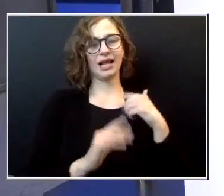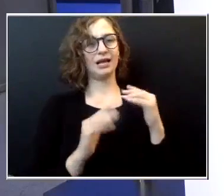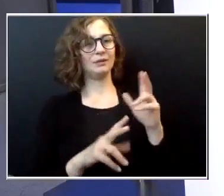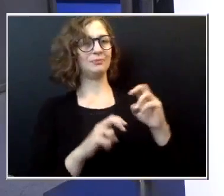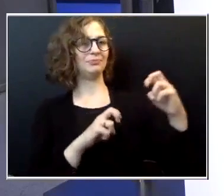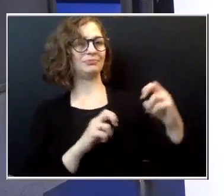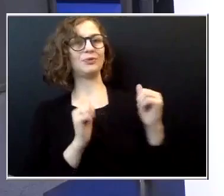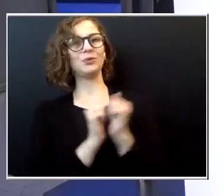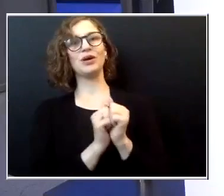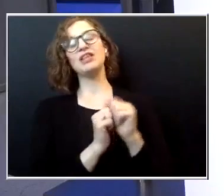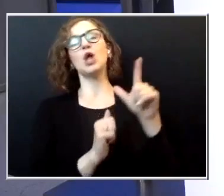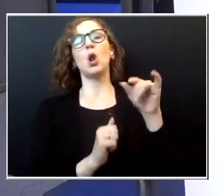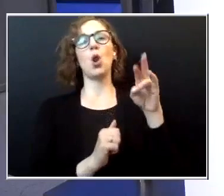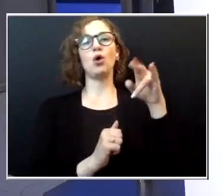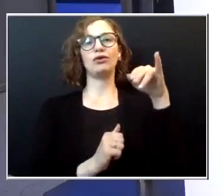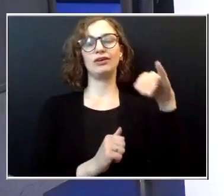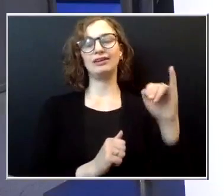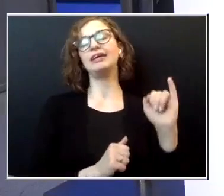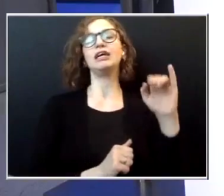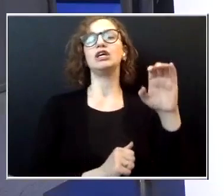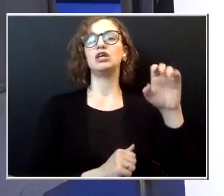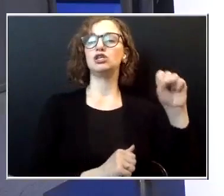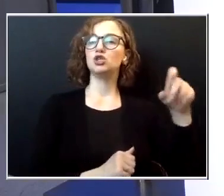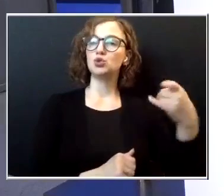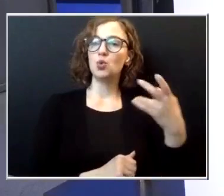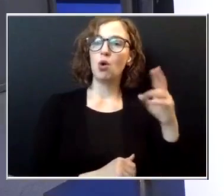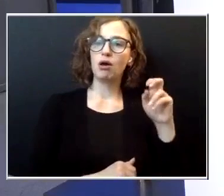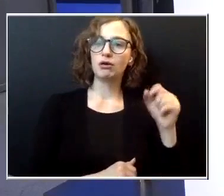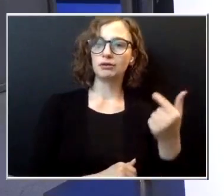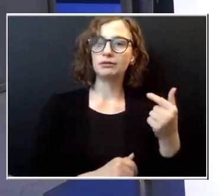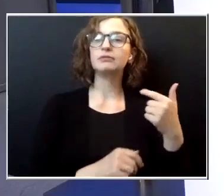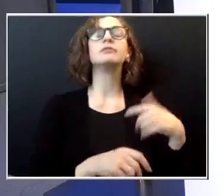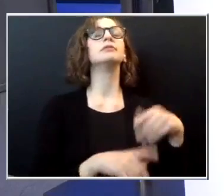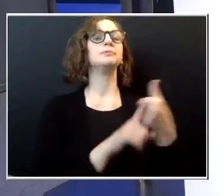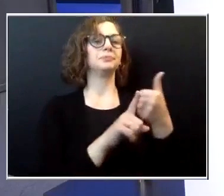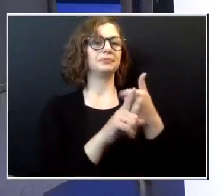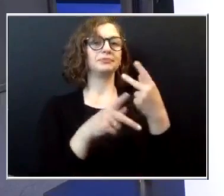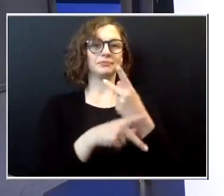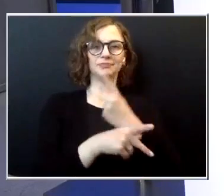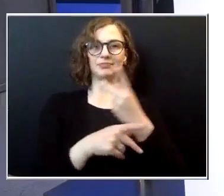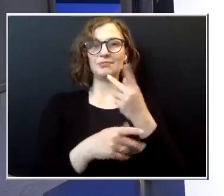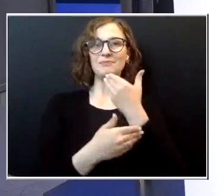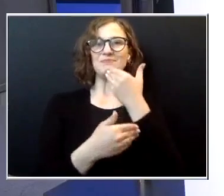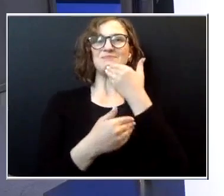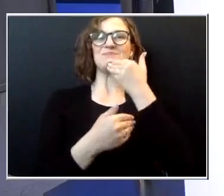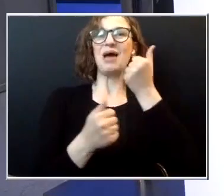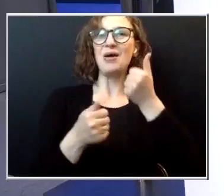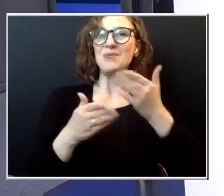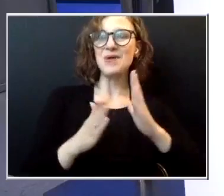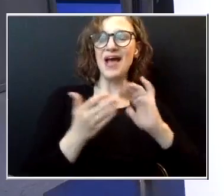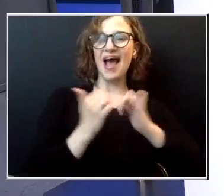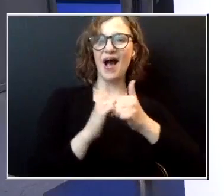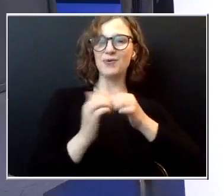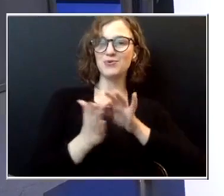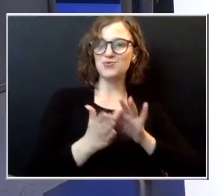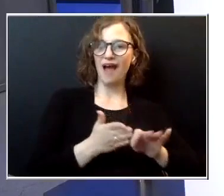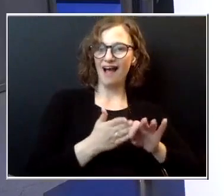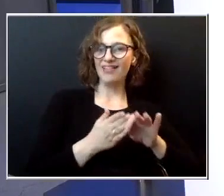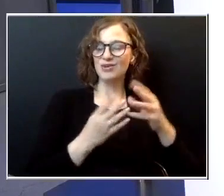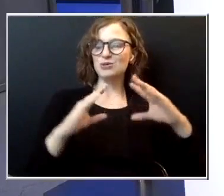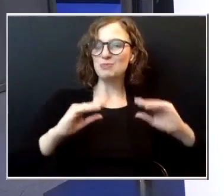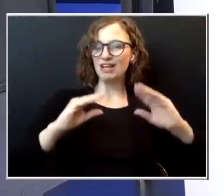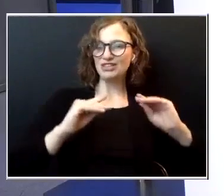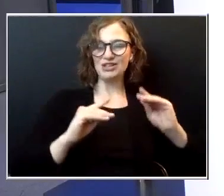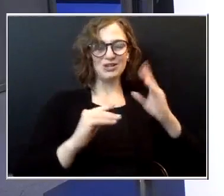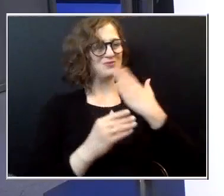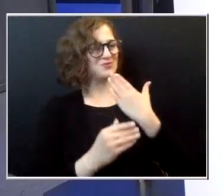who came up with a better way of tracking those sponges. Good morning. Good morning. Excited to hear about your new inventing